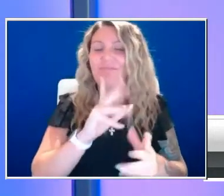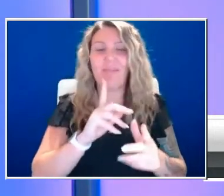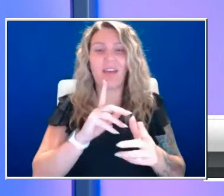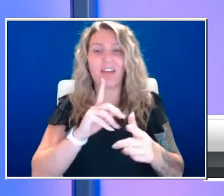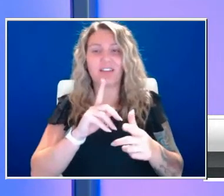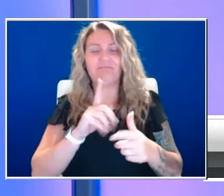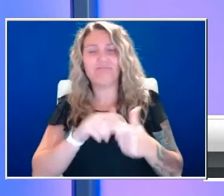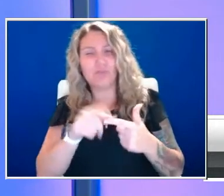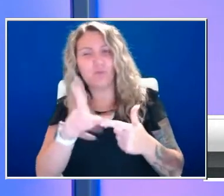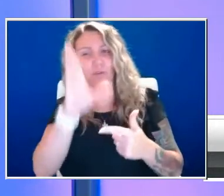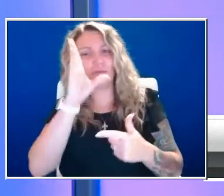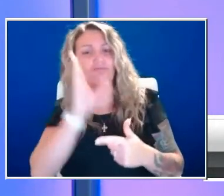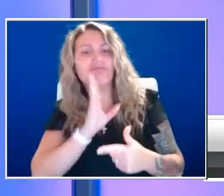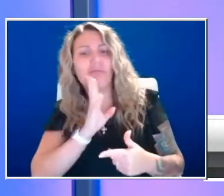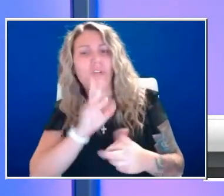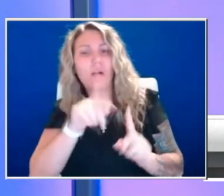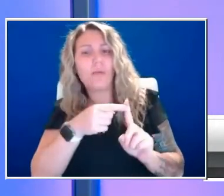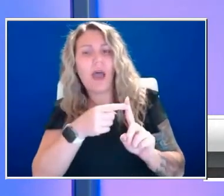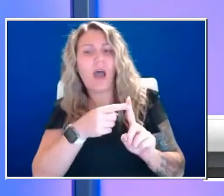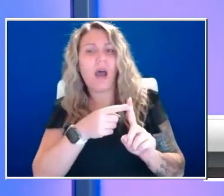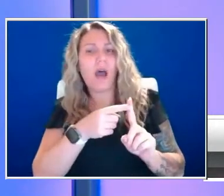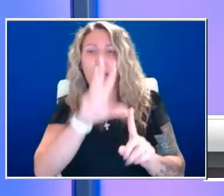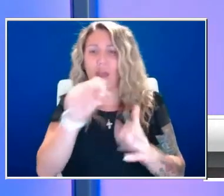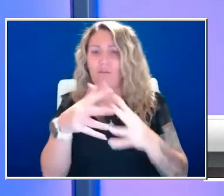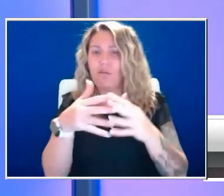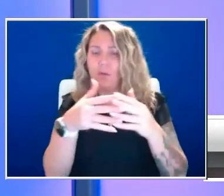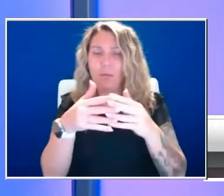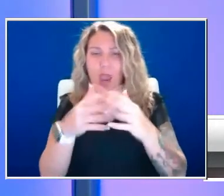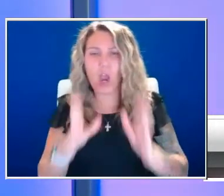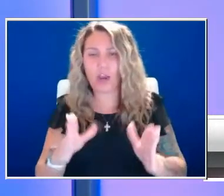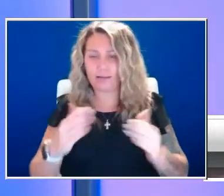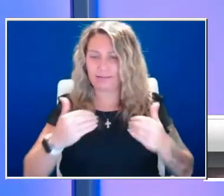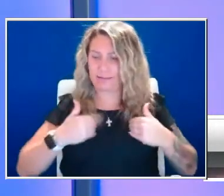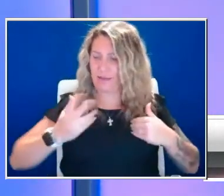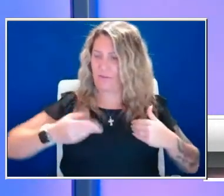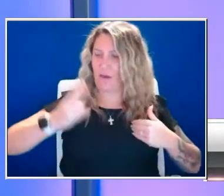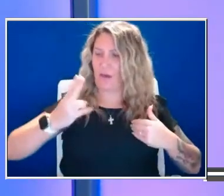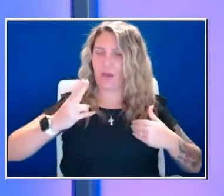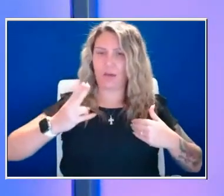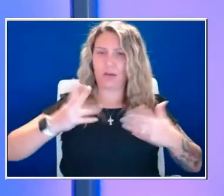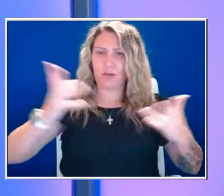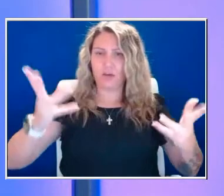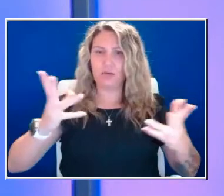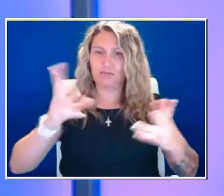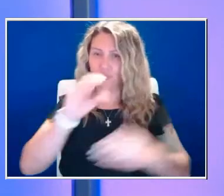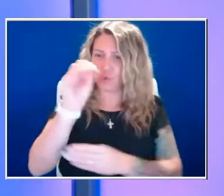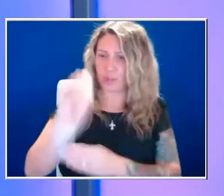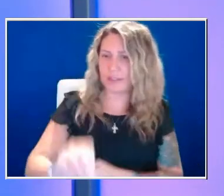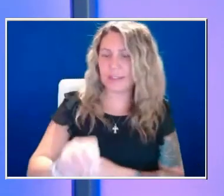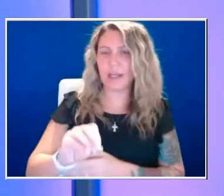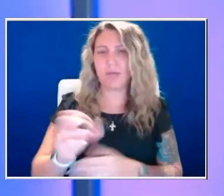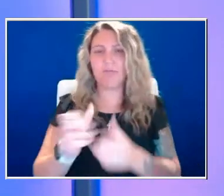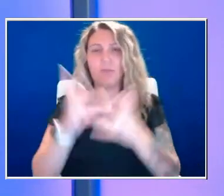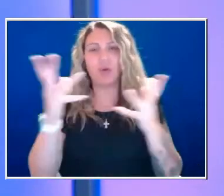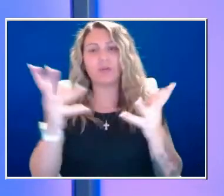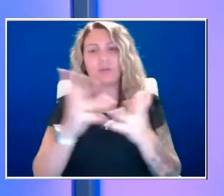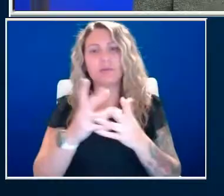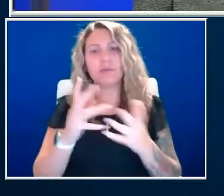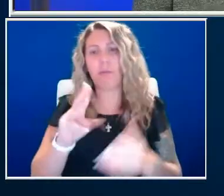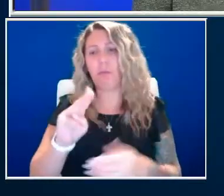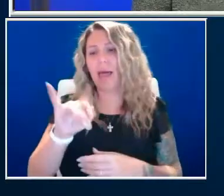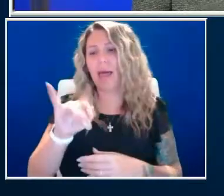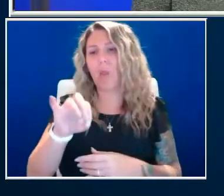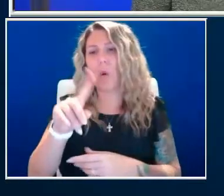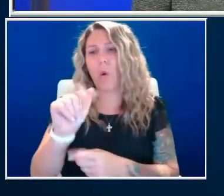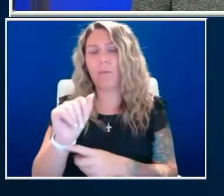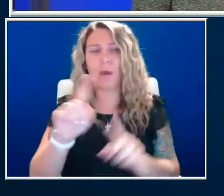African Americans have a higher incidence of multiple myeloma, yet have a very low rate of being able to access this kind of treatment.